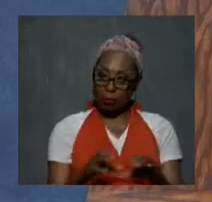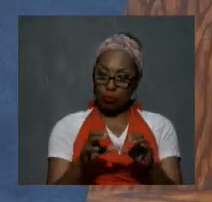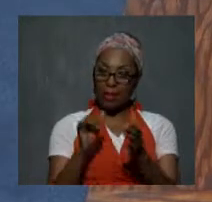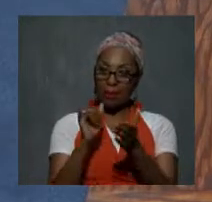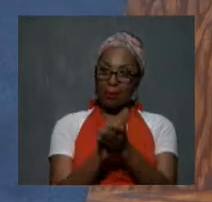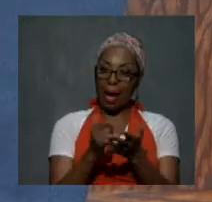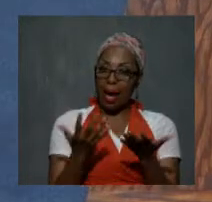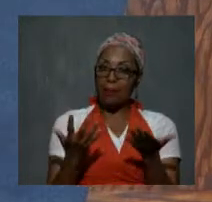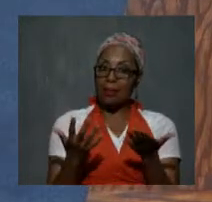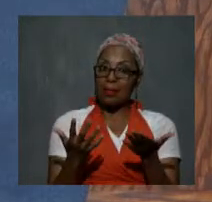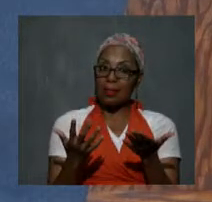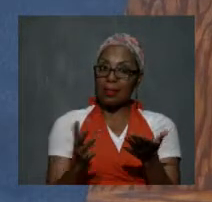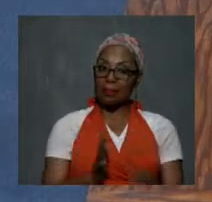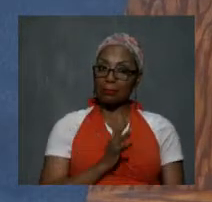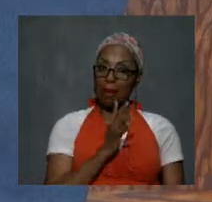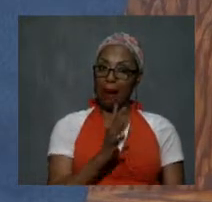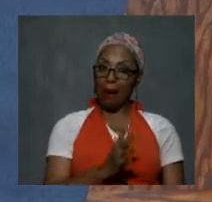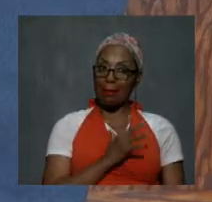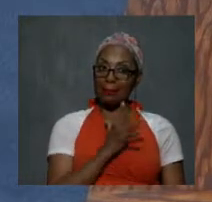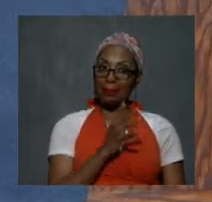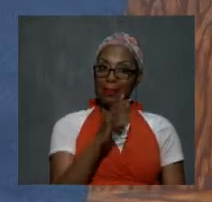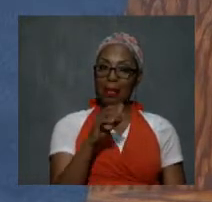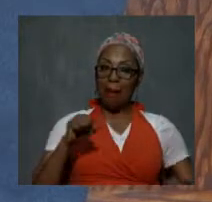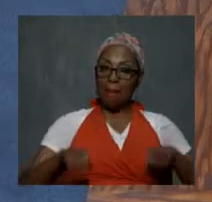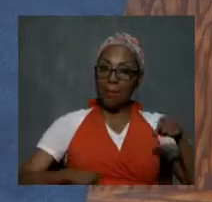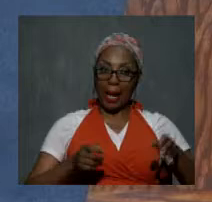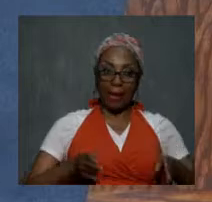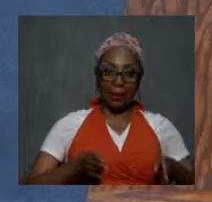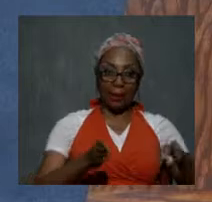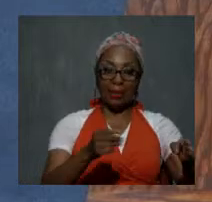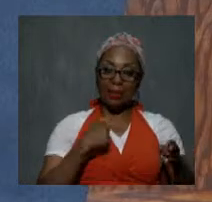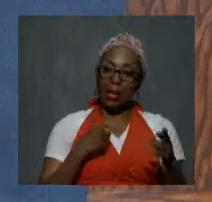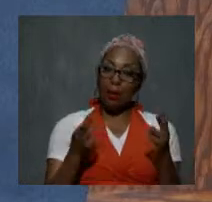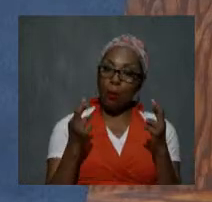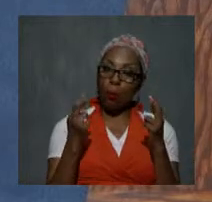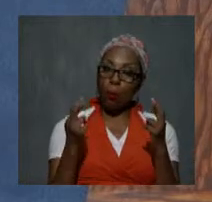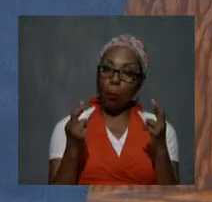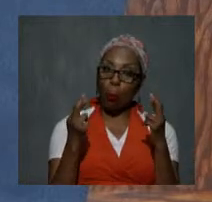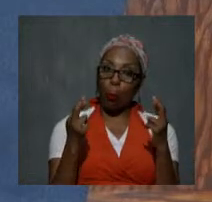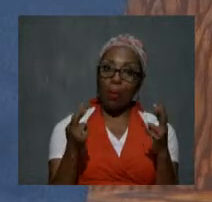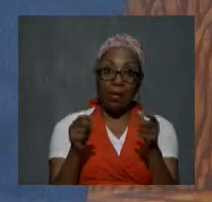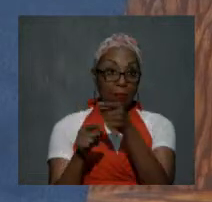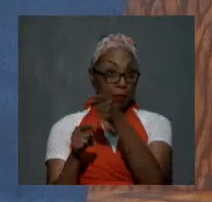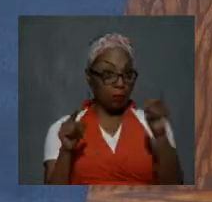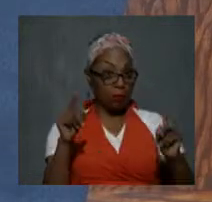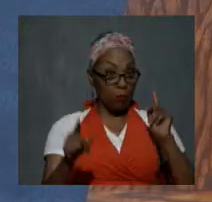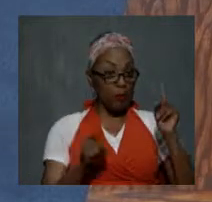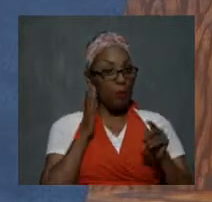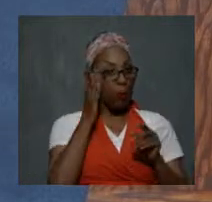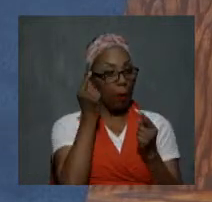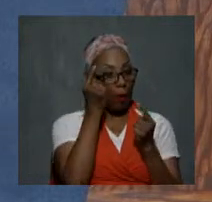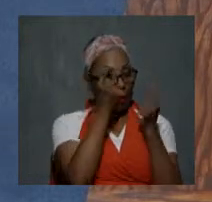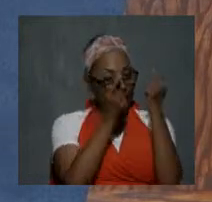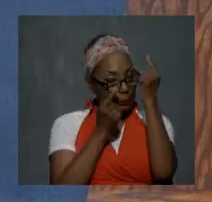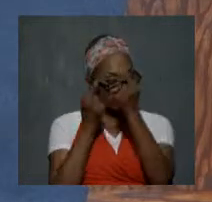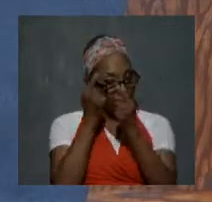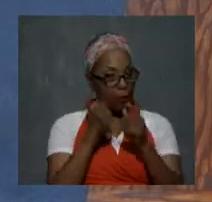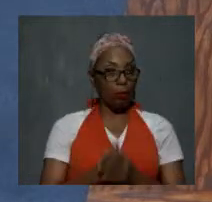these nice bike lanes, and I'm just hoping that these people will consider